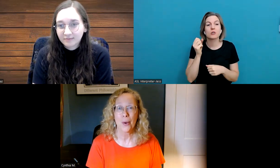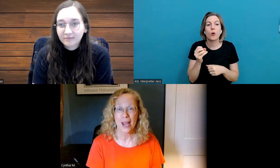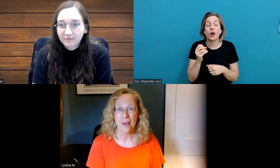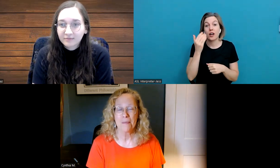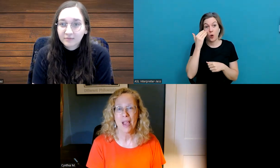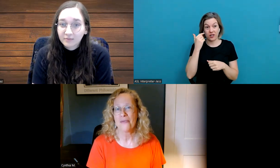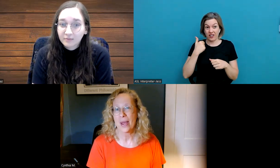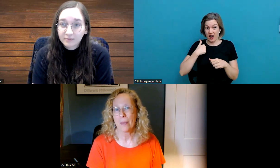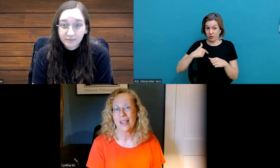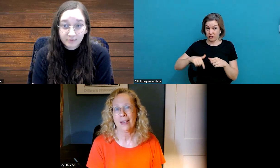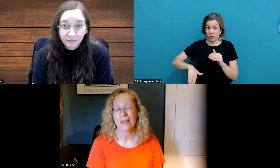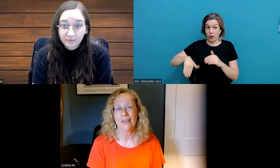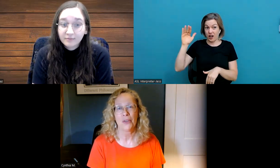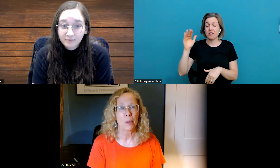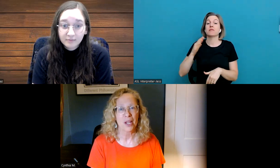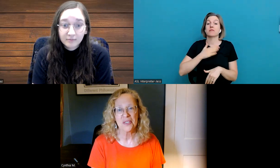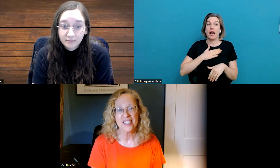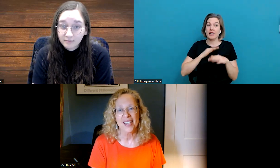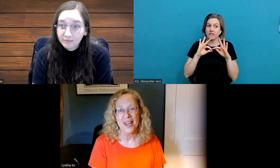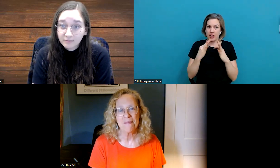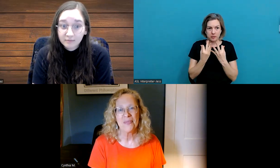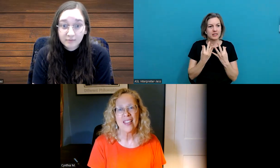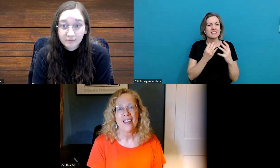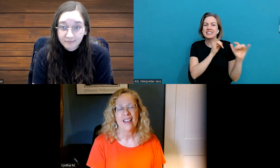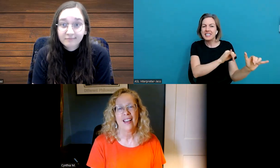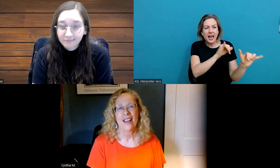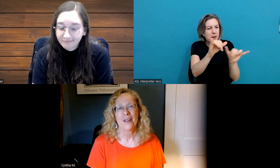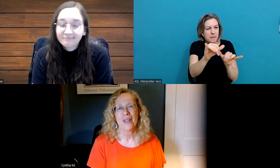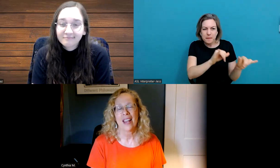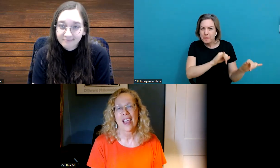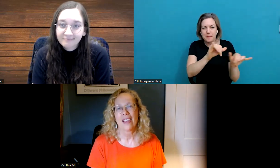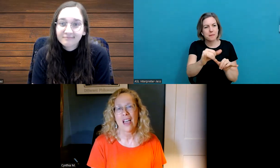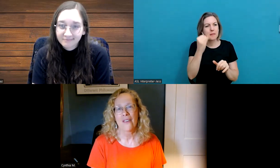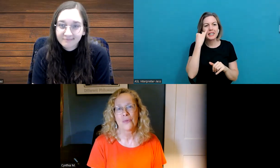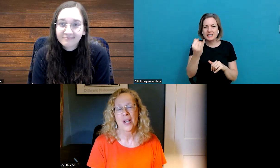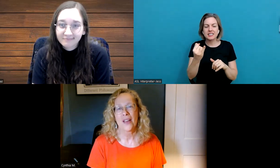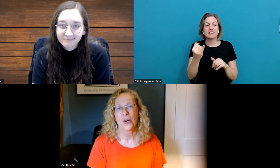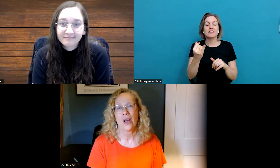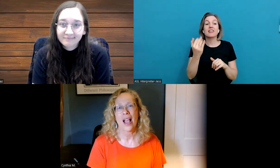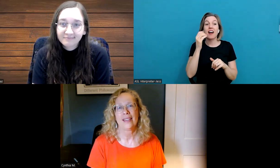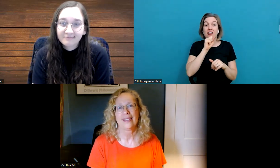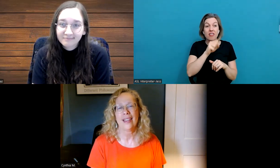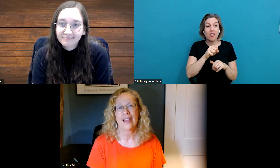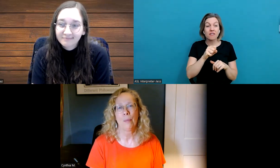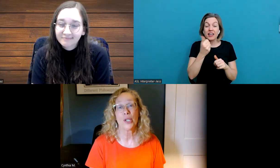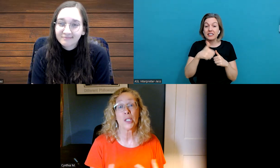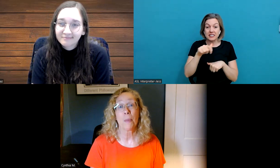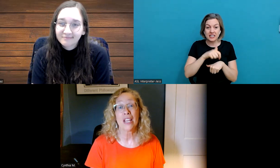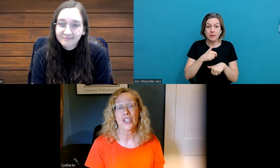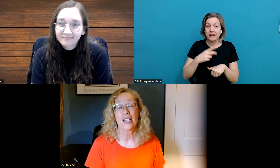was growing up, my family did very much of the same. And I love whenever I